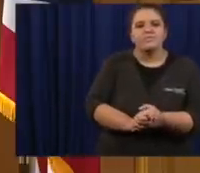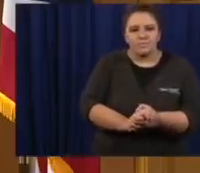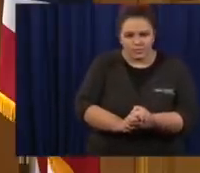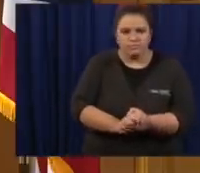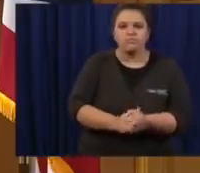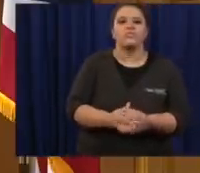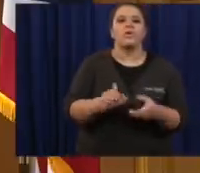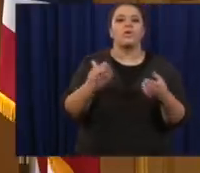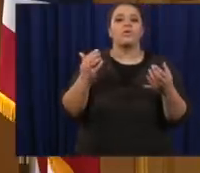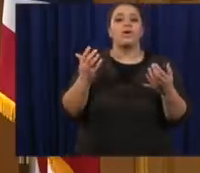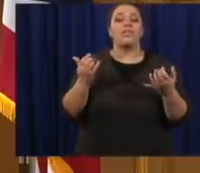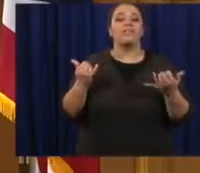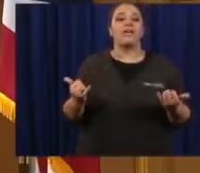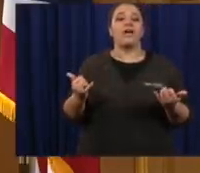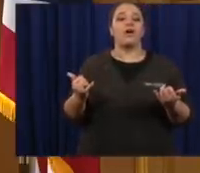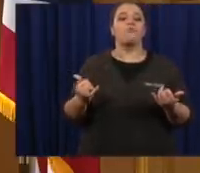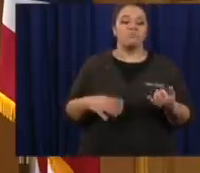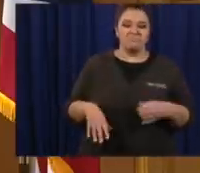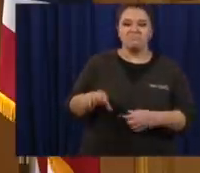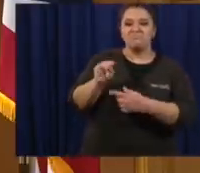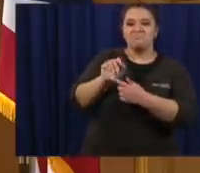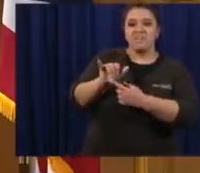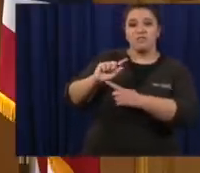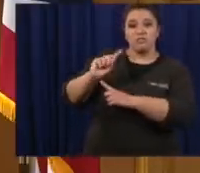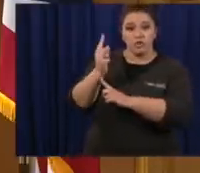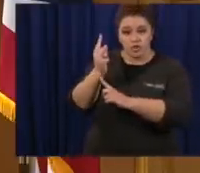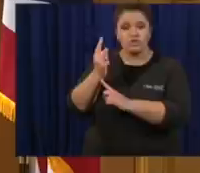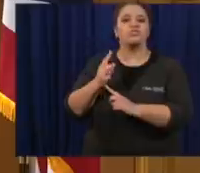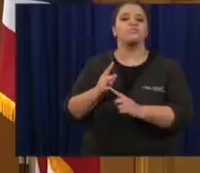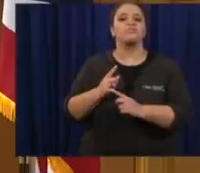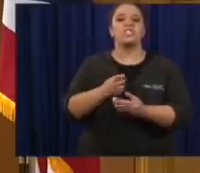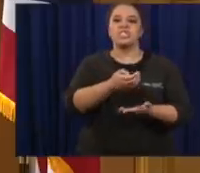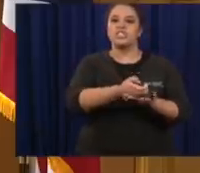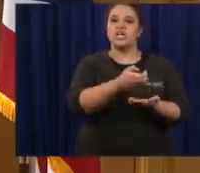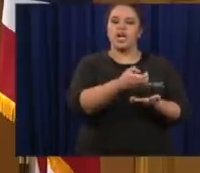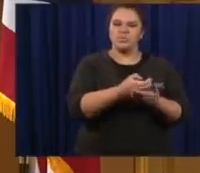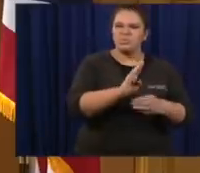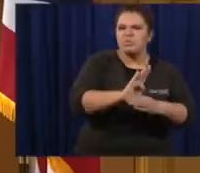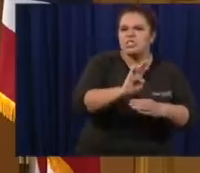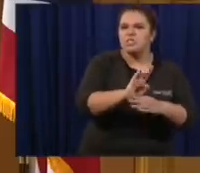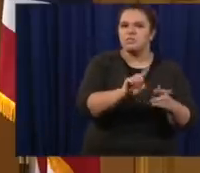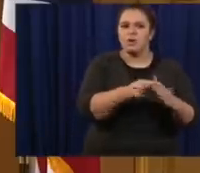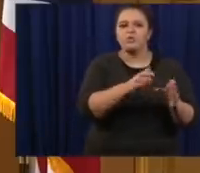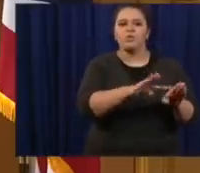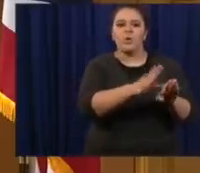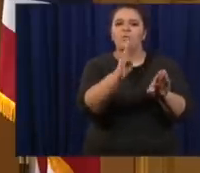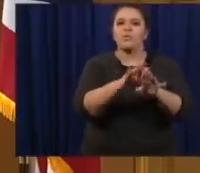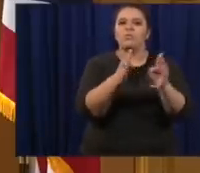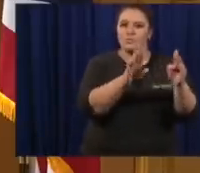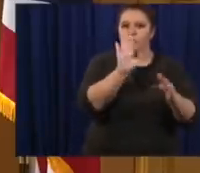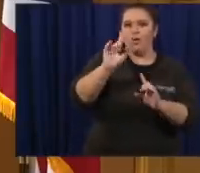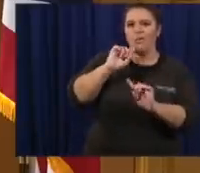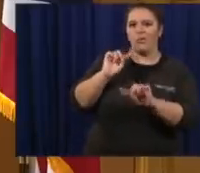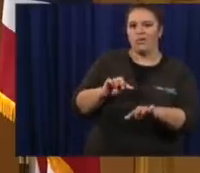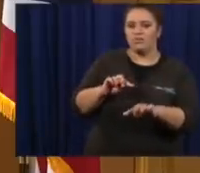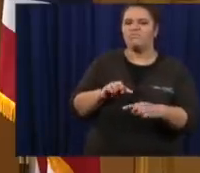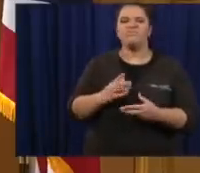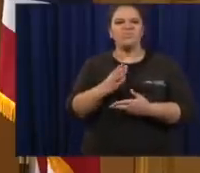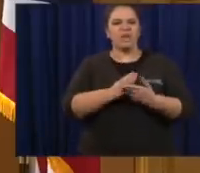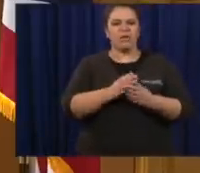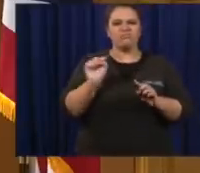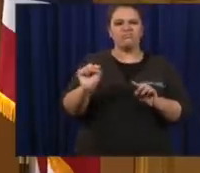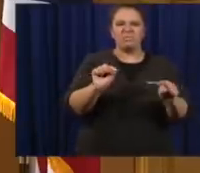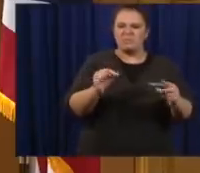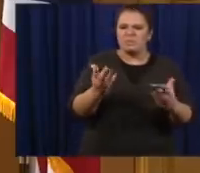to reopen parts of the economy starting on May 1st. We've had some people asking for some more details. Will the state be approving